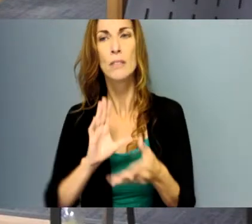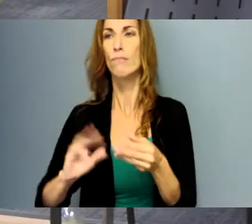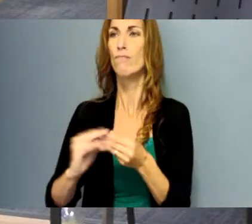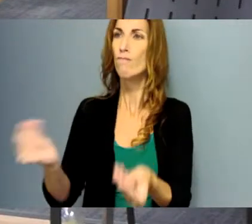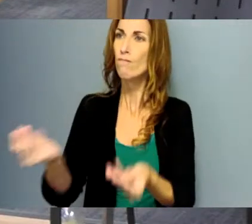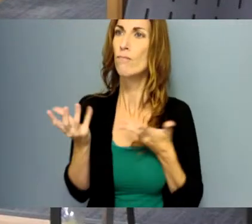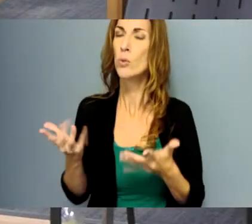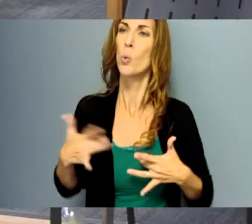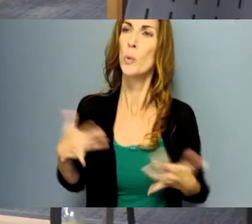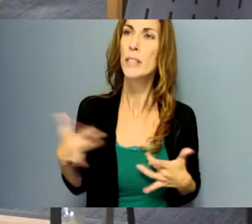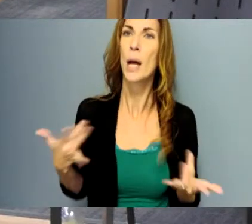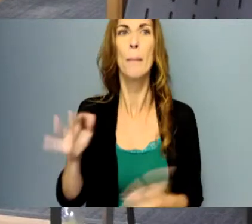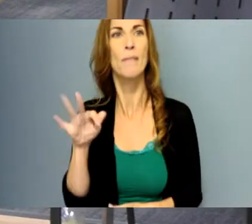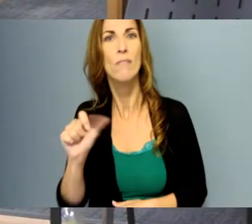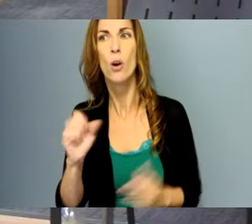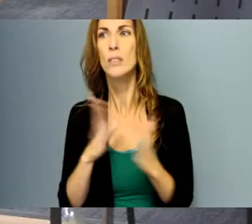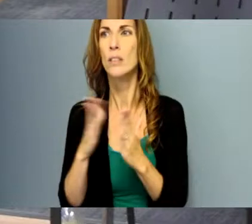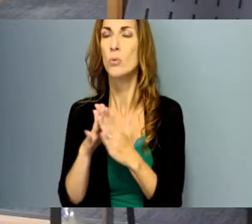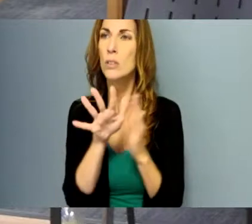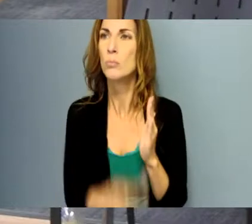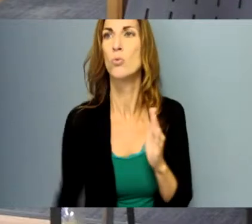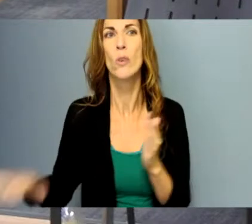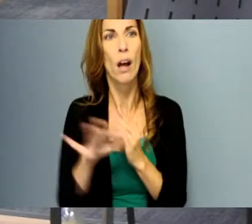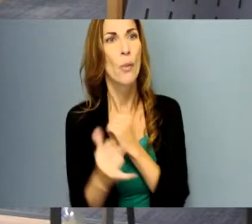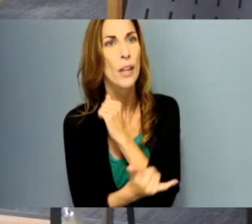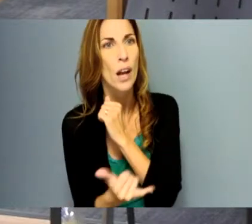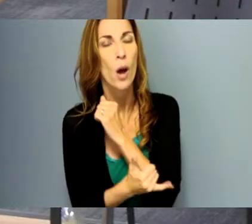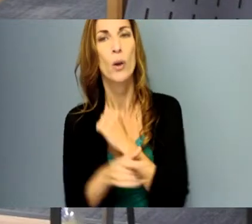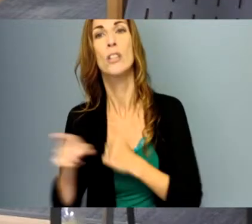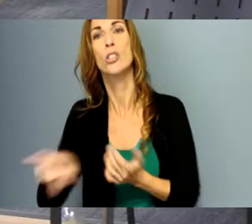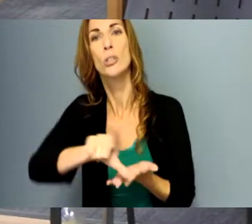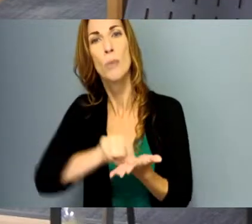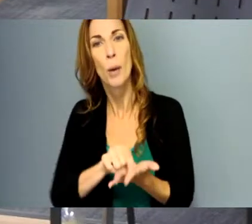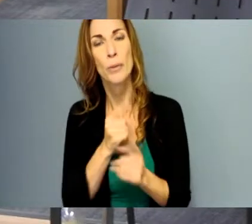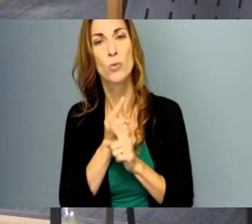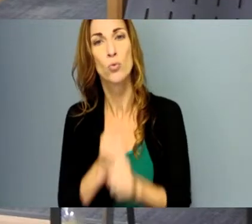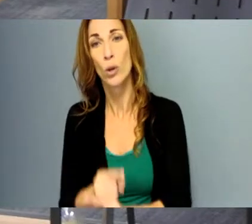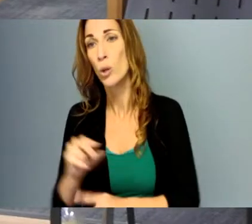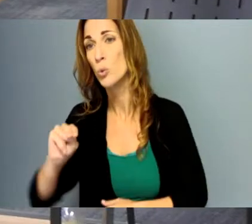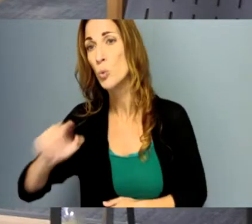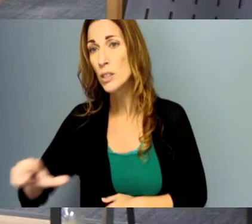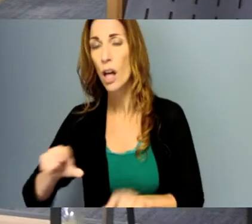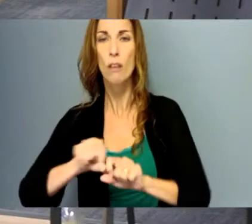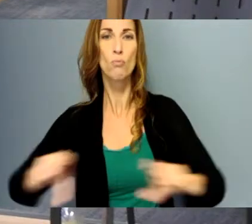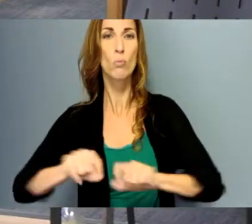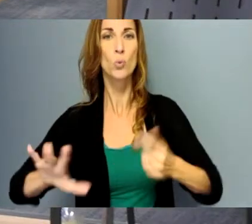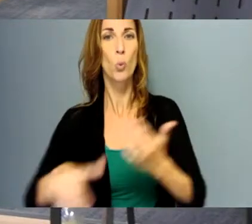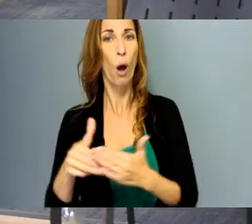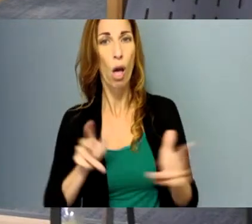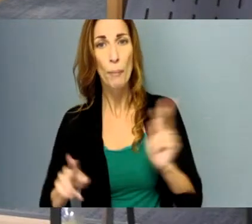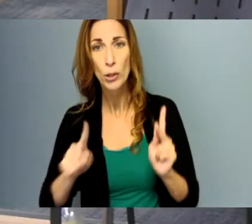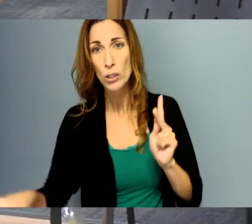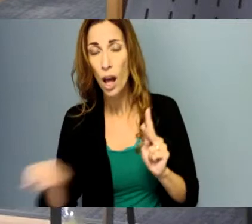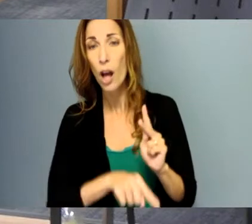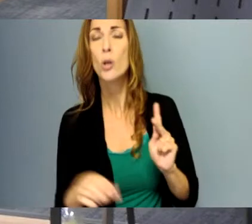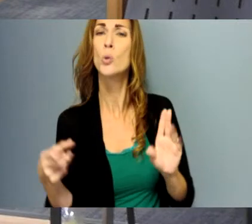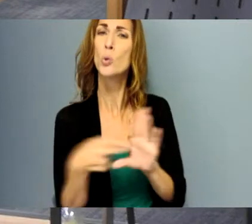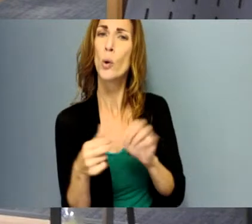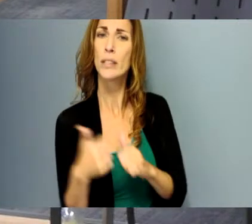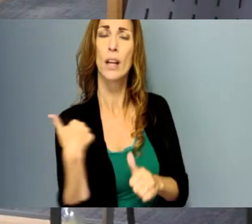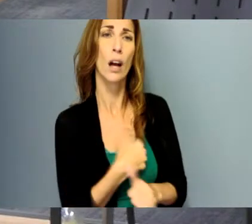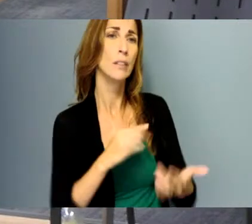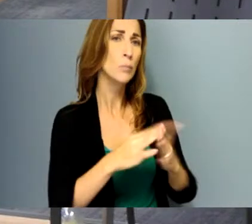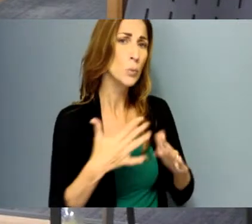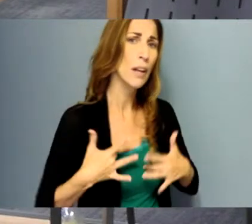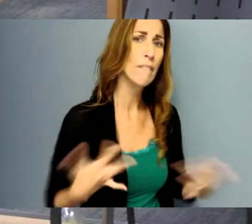things are going in Falls and throughout the county. She publishes a regular newsletter that goes to all our personnel and even joins us at community events